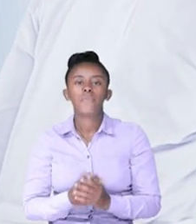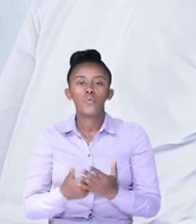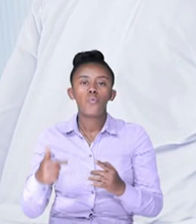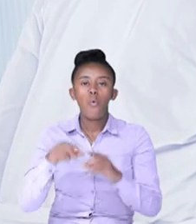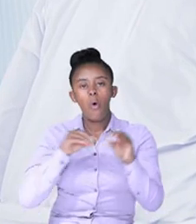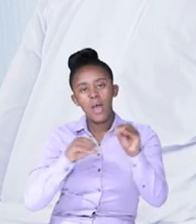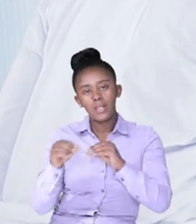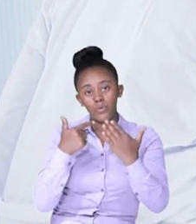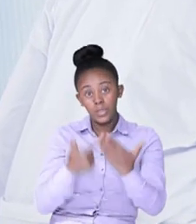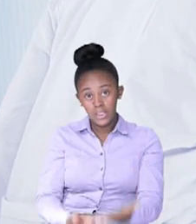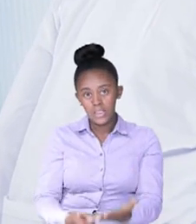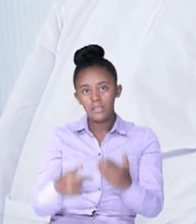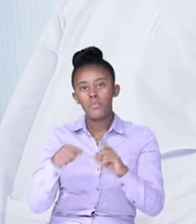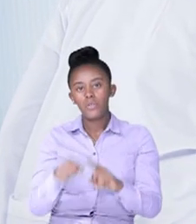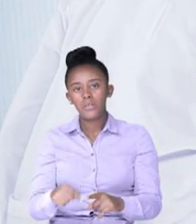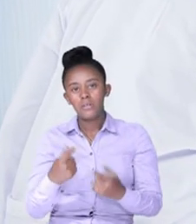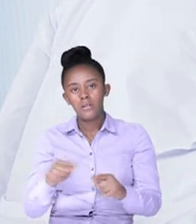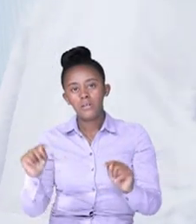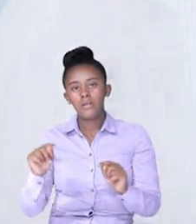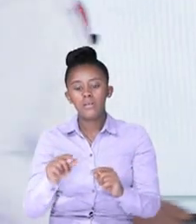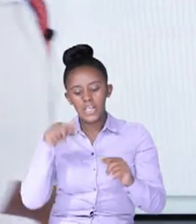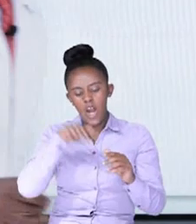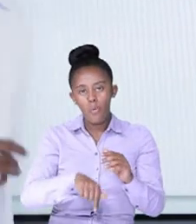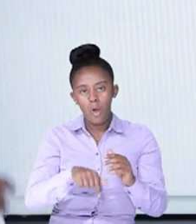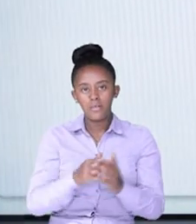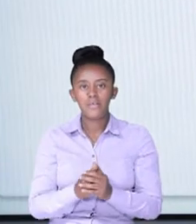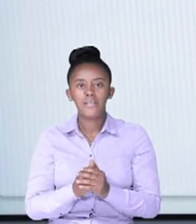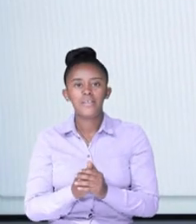act on this positive point charge and tries to move it downward.